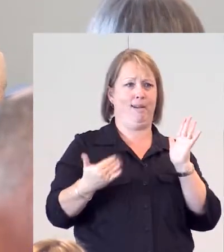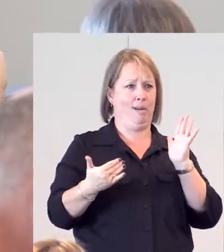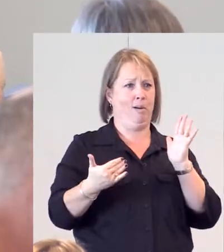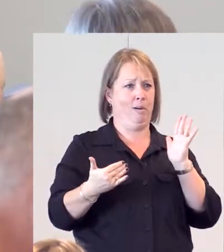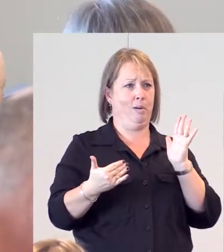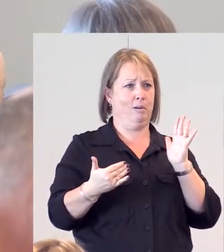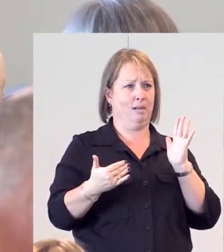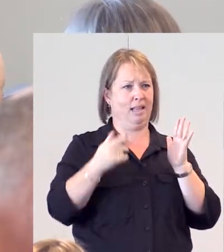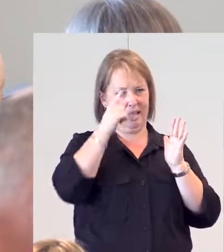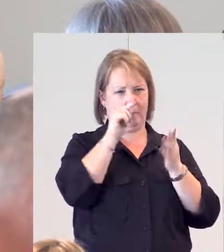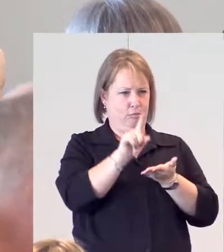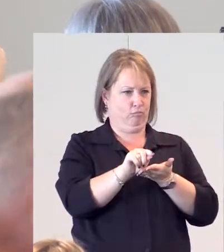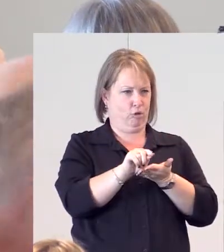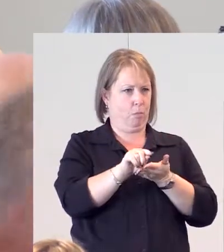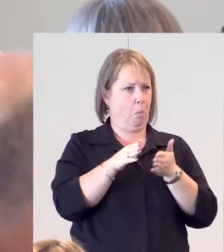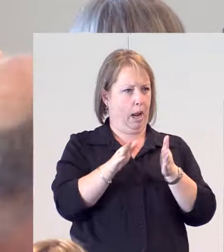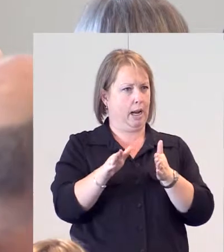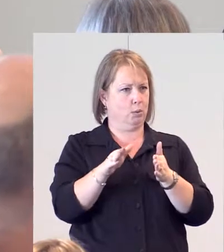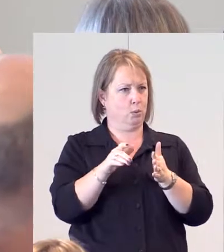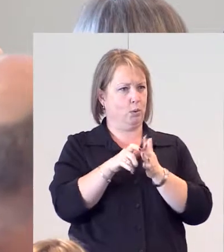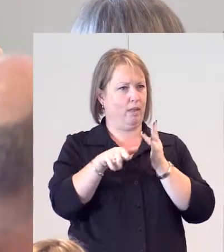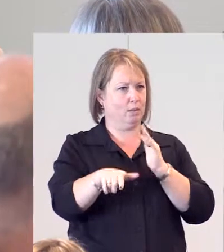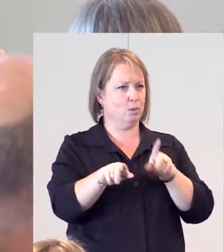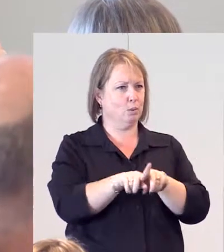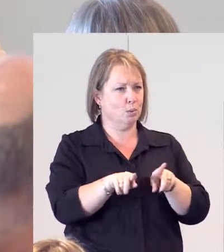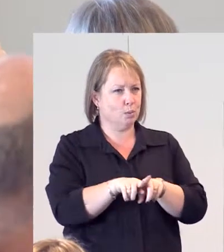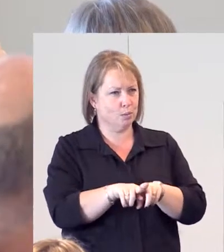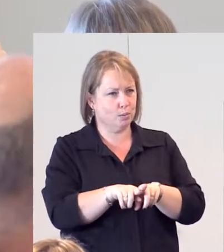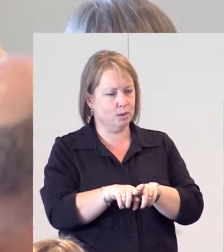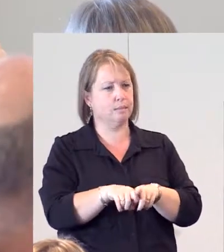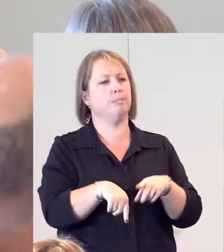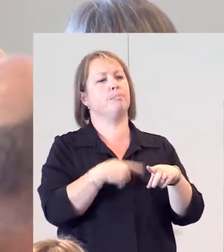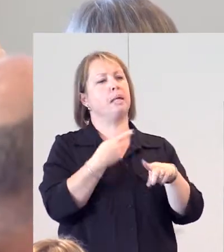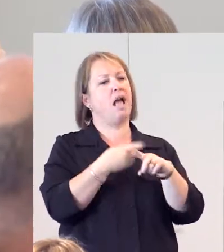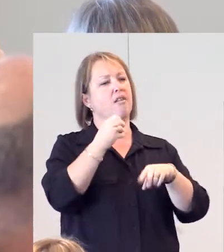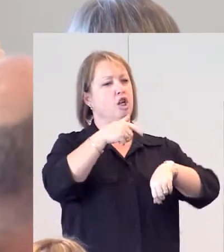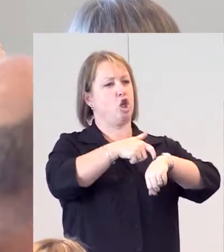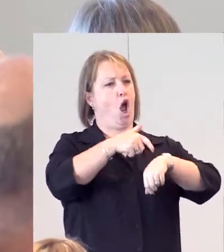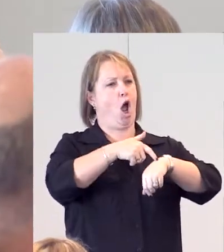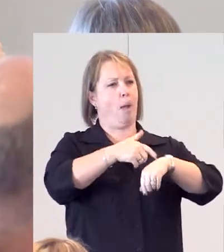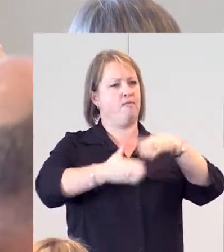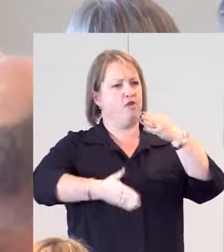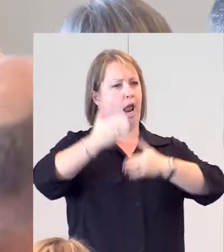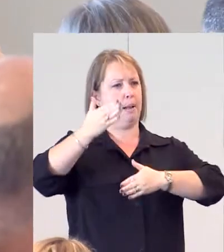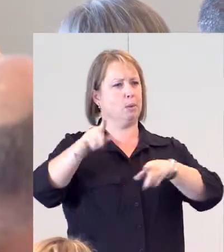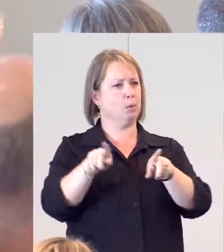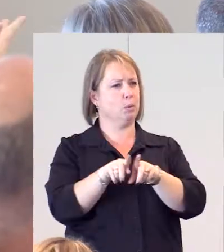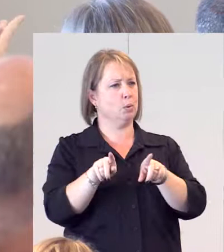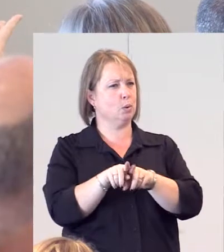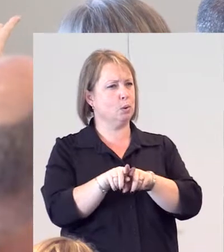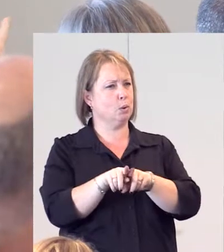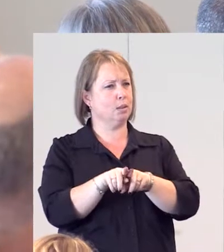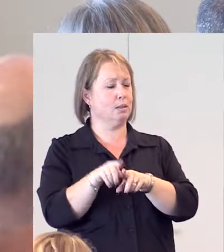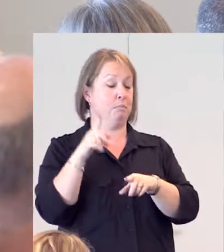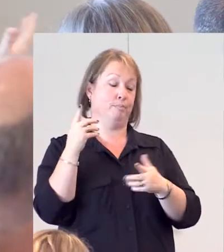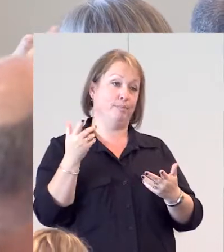pretty cost-effective level as well, and maybe have some time frames around that as well. So, you know, because a